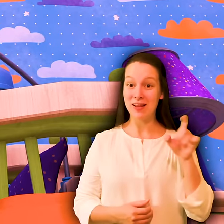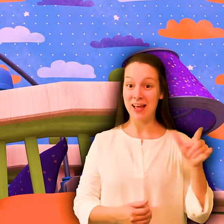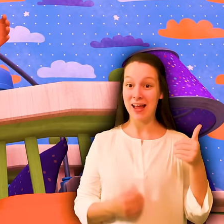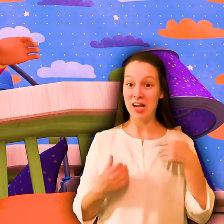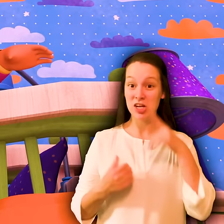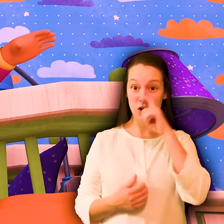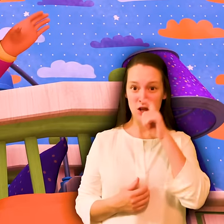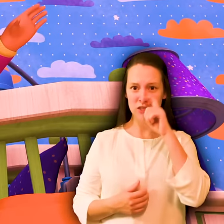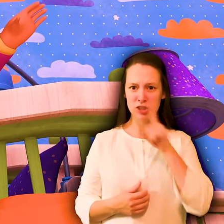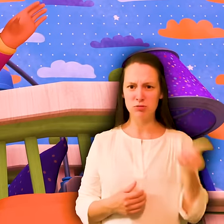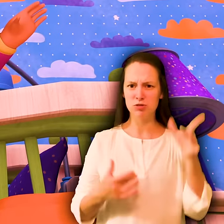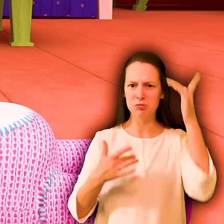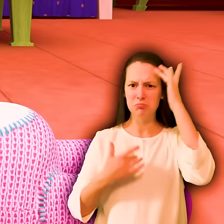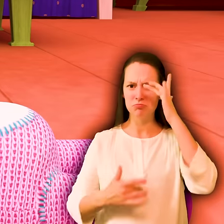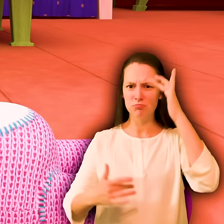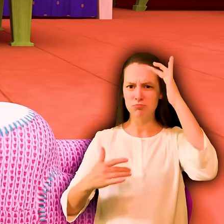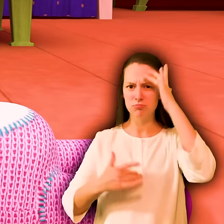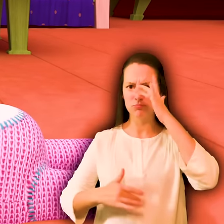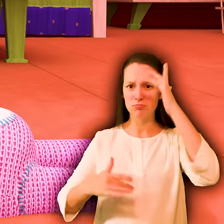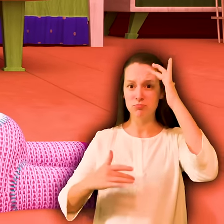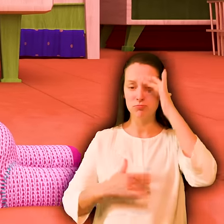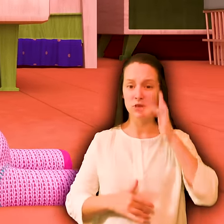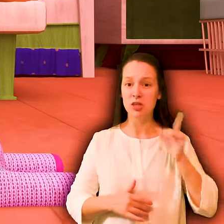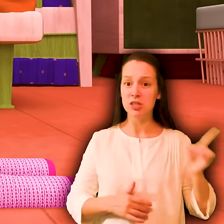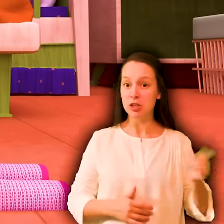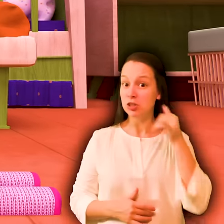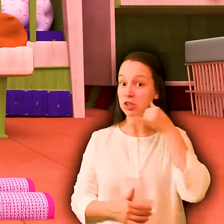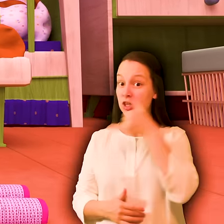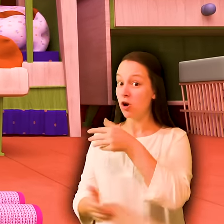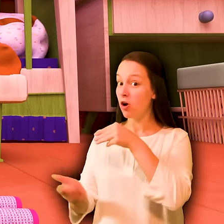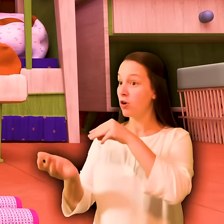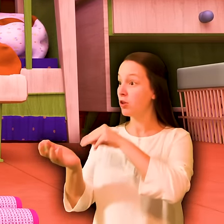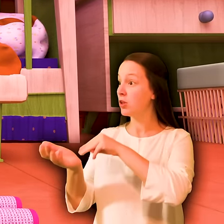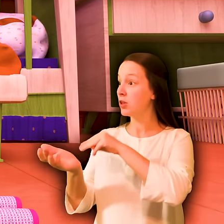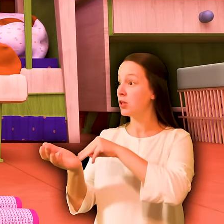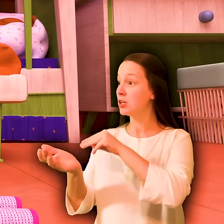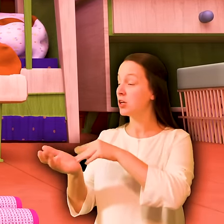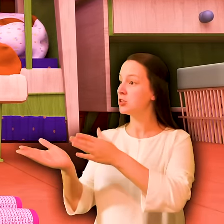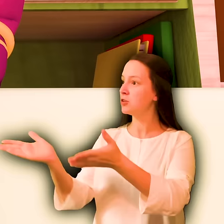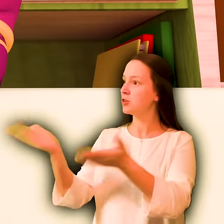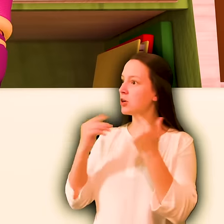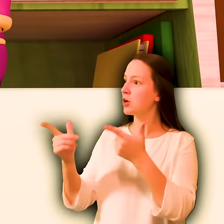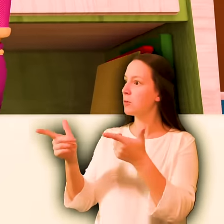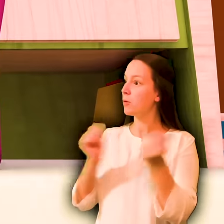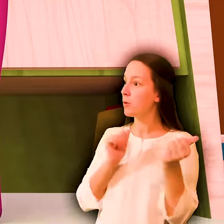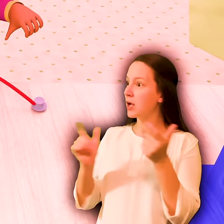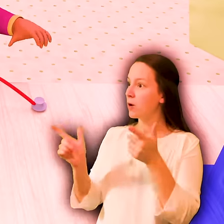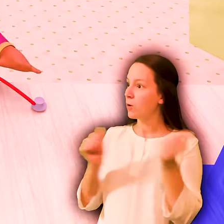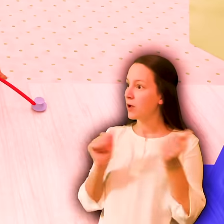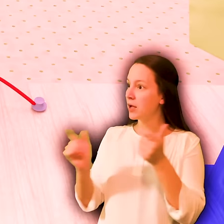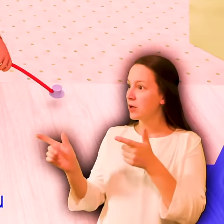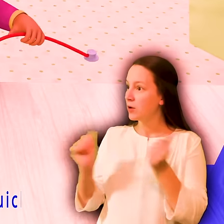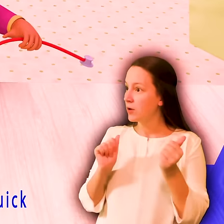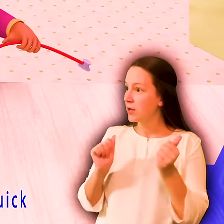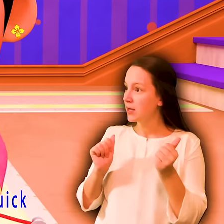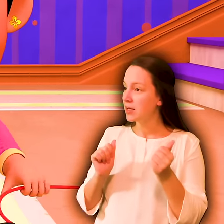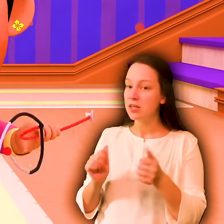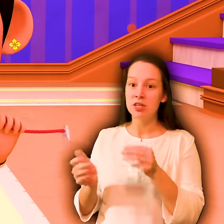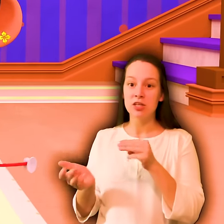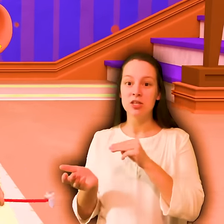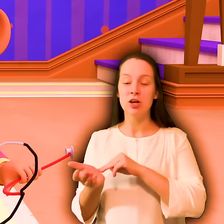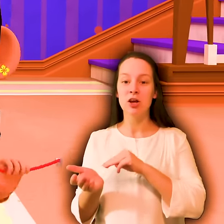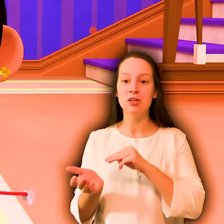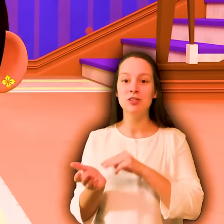miss polly had a dolly who was sick and sick so she called for the doctor to come quick quick